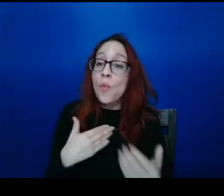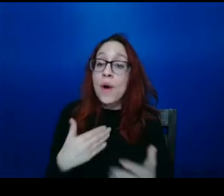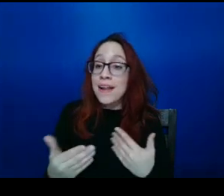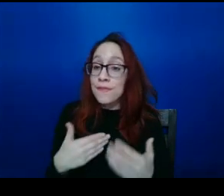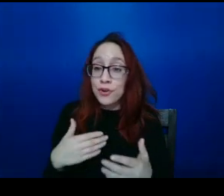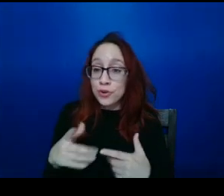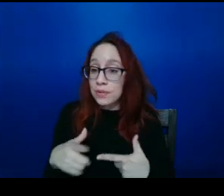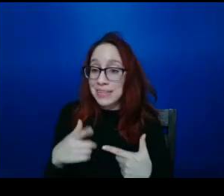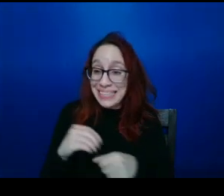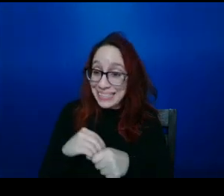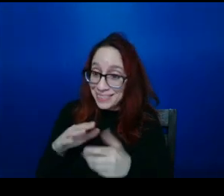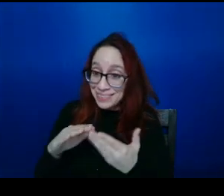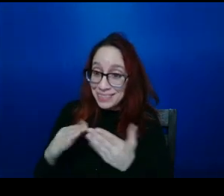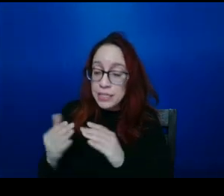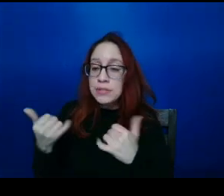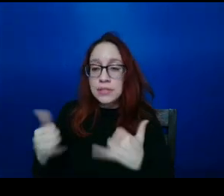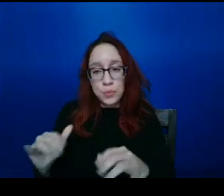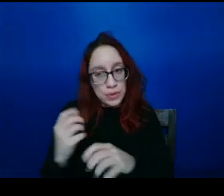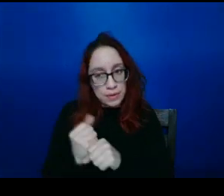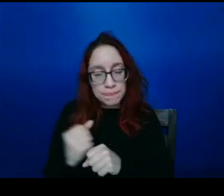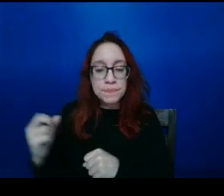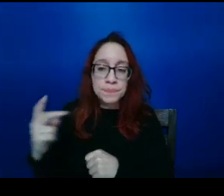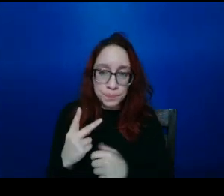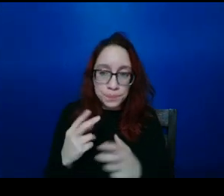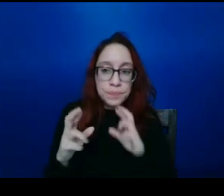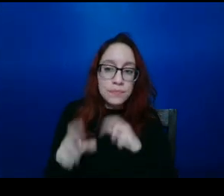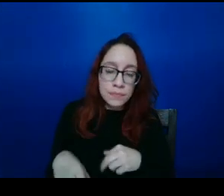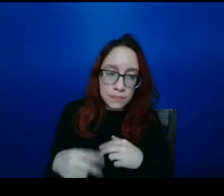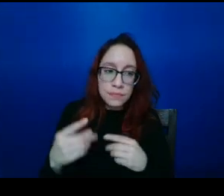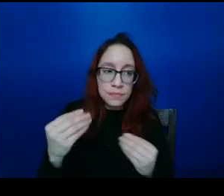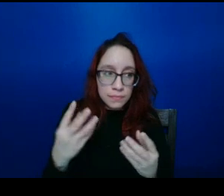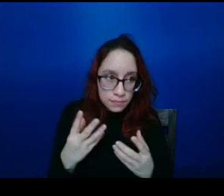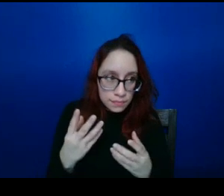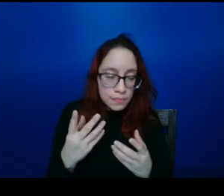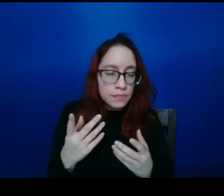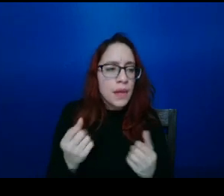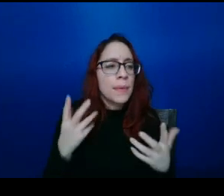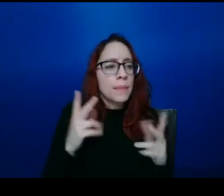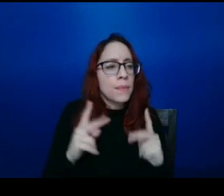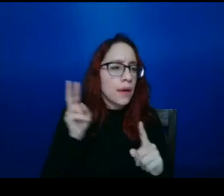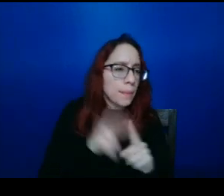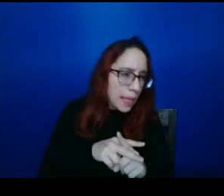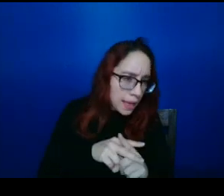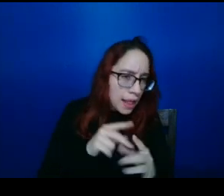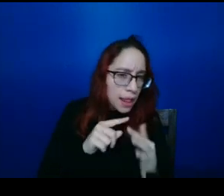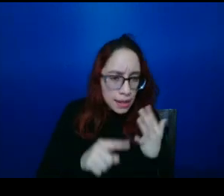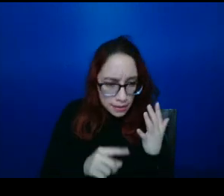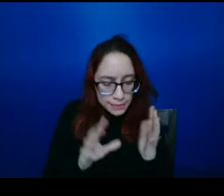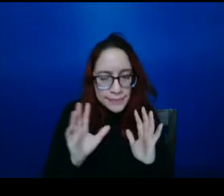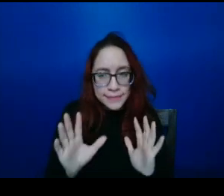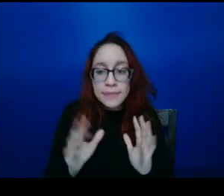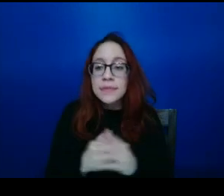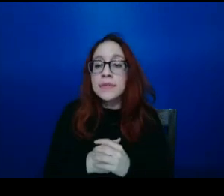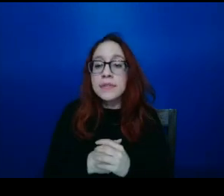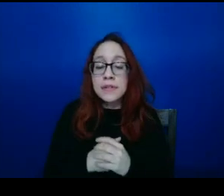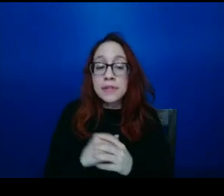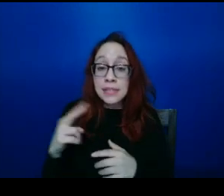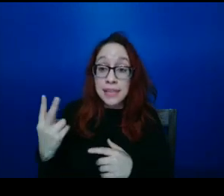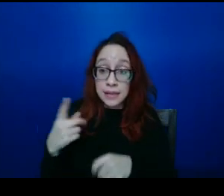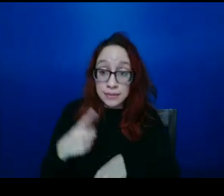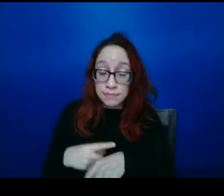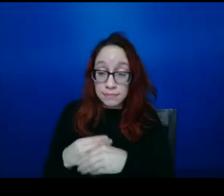city, you are eligible. You're going to come back with a report to us telling us how many people applied and so on. Now, the second round,